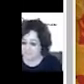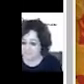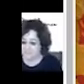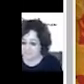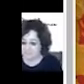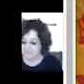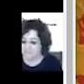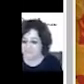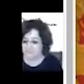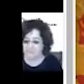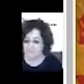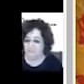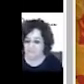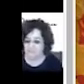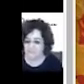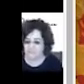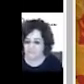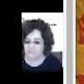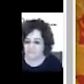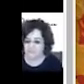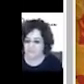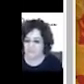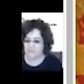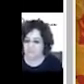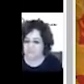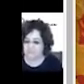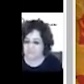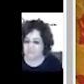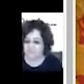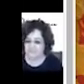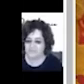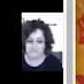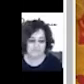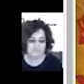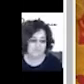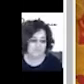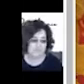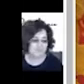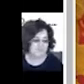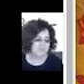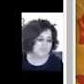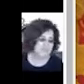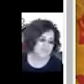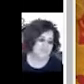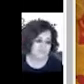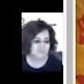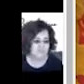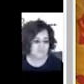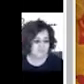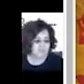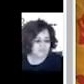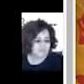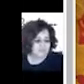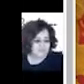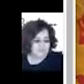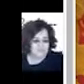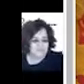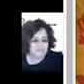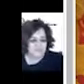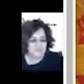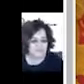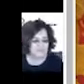she adopted us. We never left. She never left either.